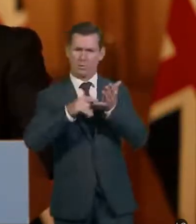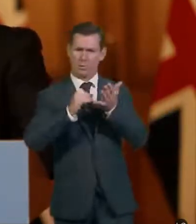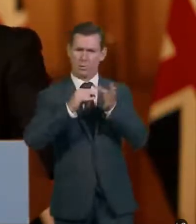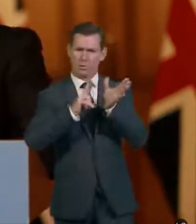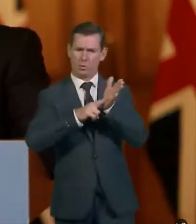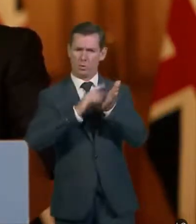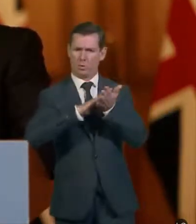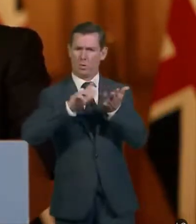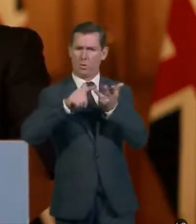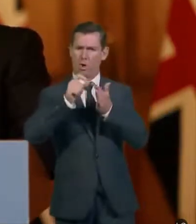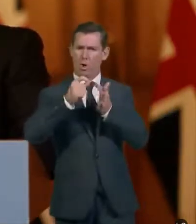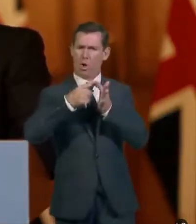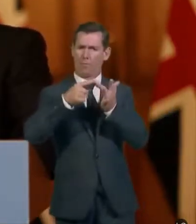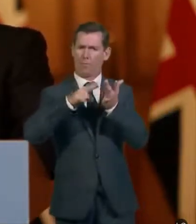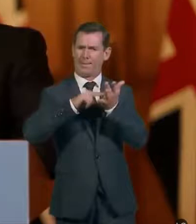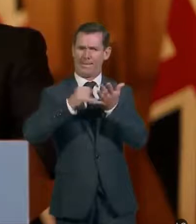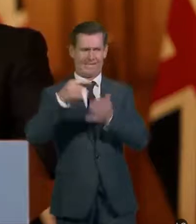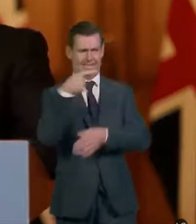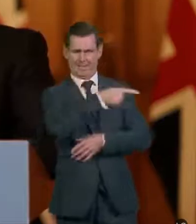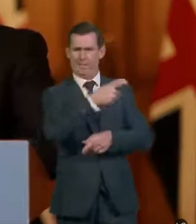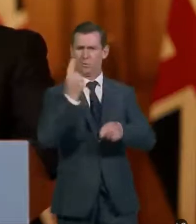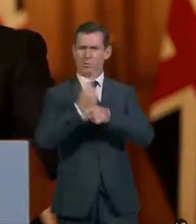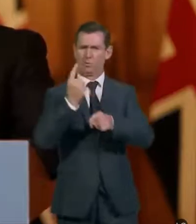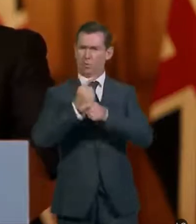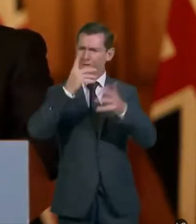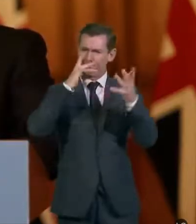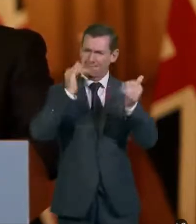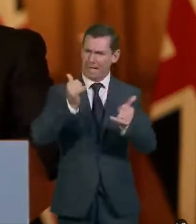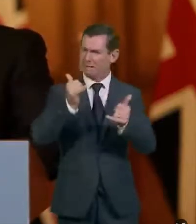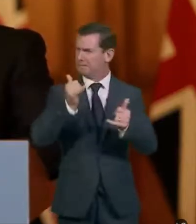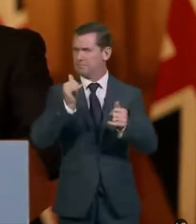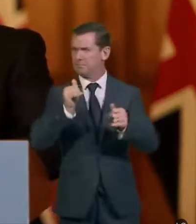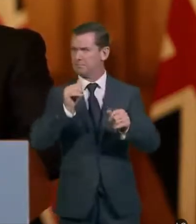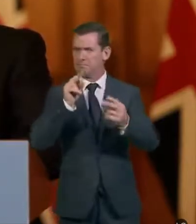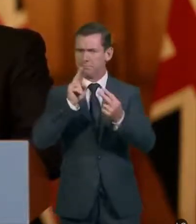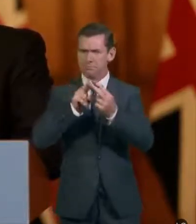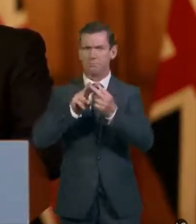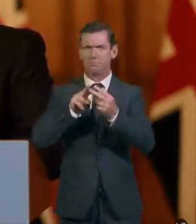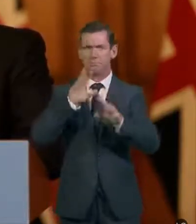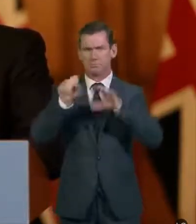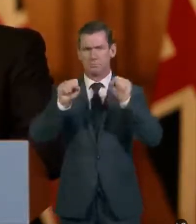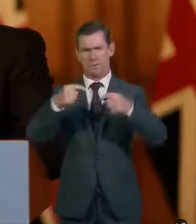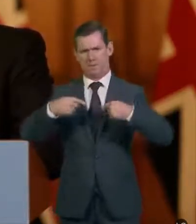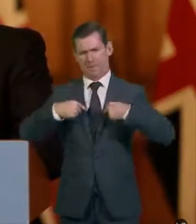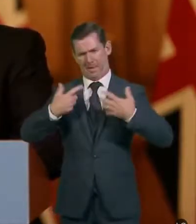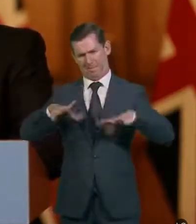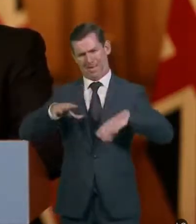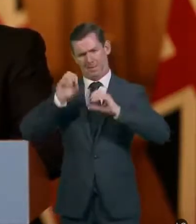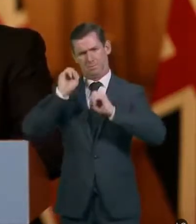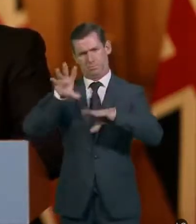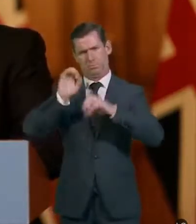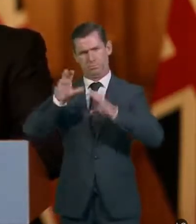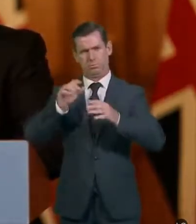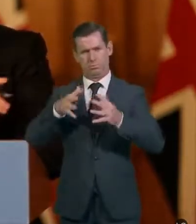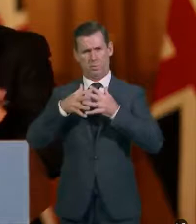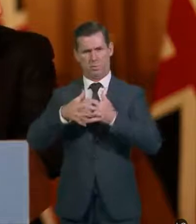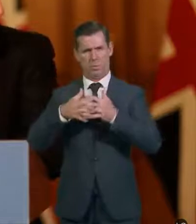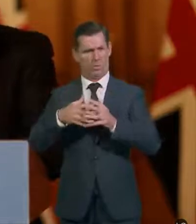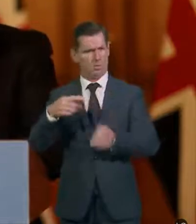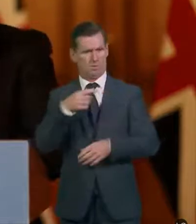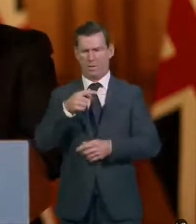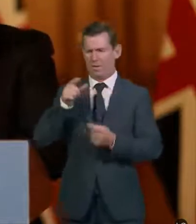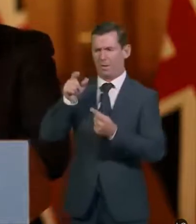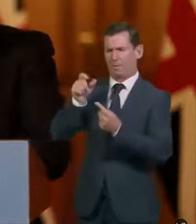testing possibilities, because I also mentioned those in my opening remarks. But Patrick. Well, I mean, is Susan